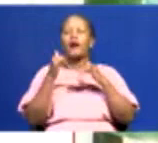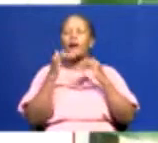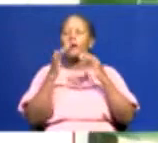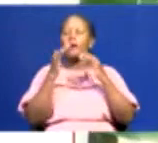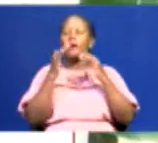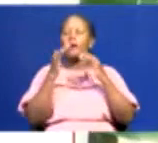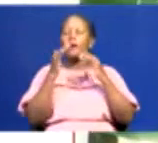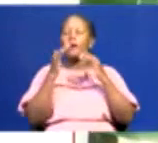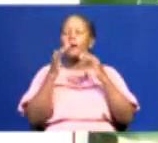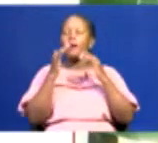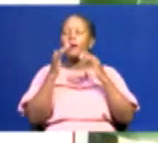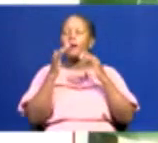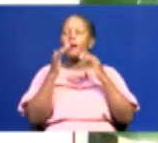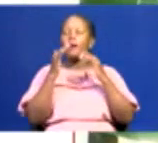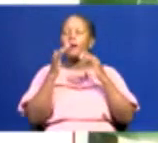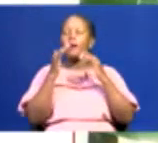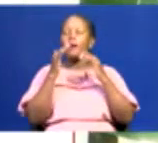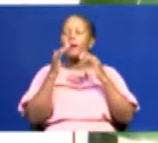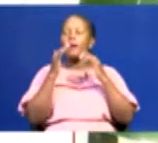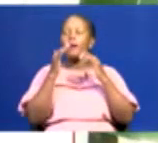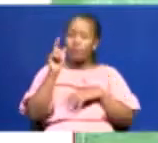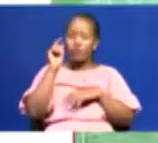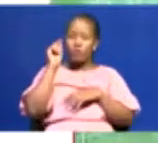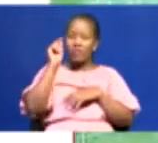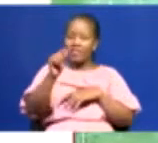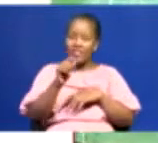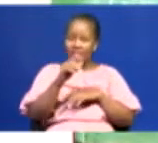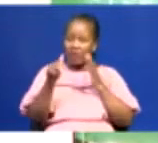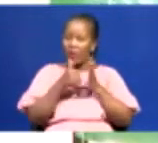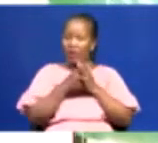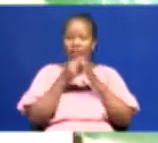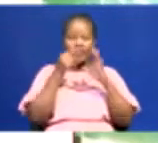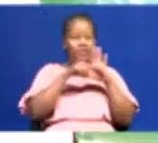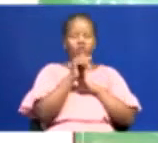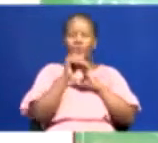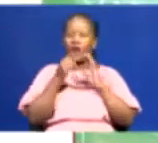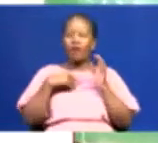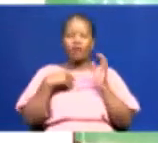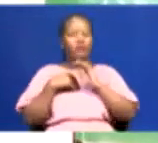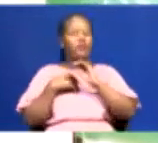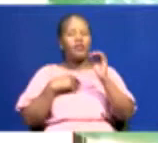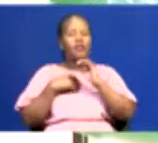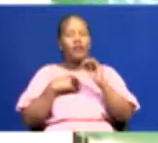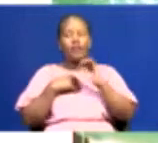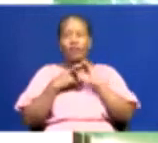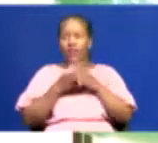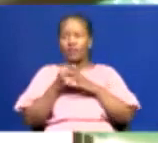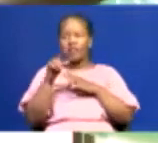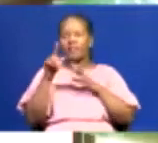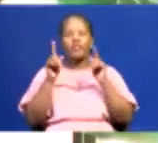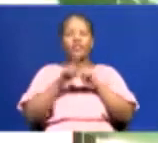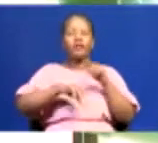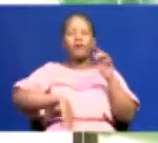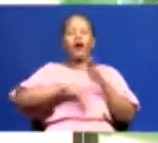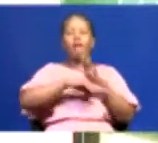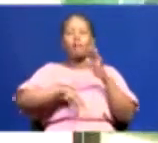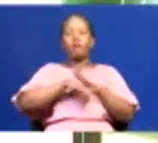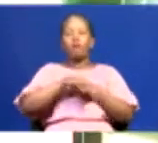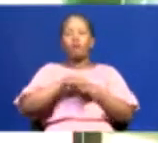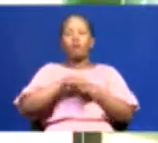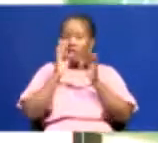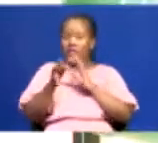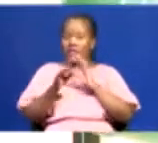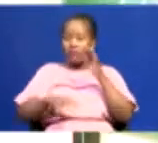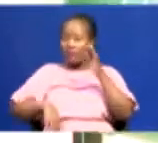take? Outside the doubles, there is no score. That's like a field of football. When you hit out, that